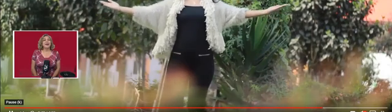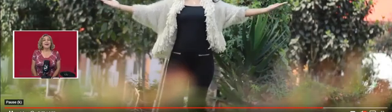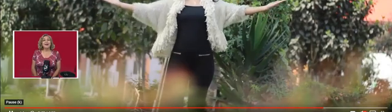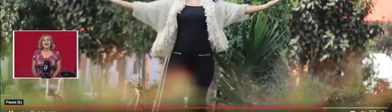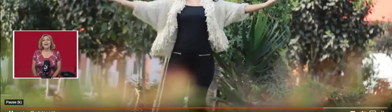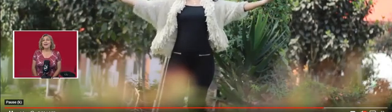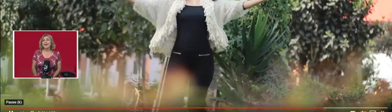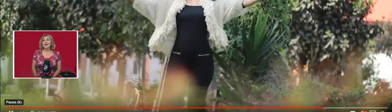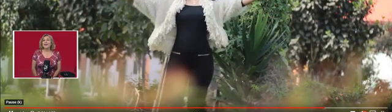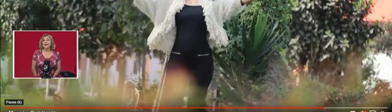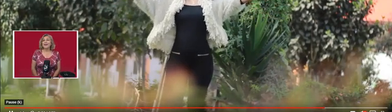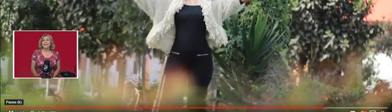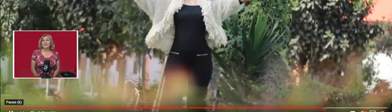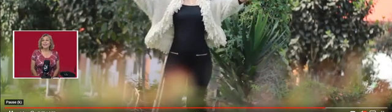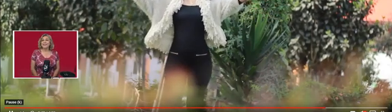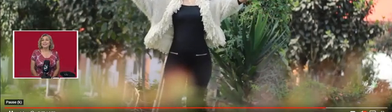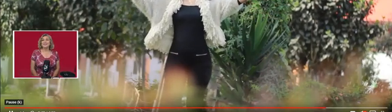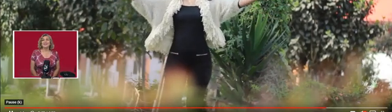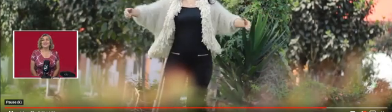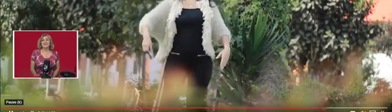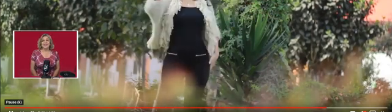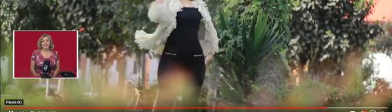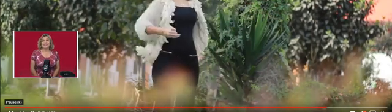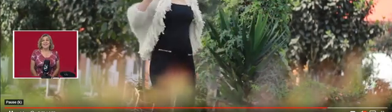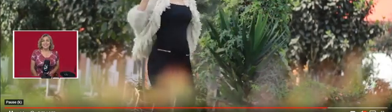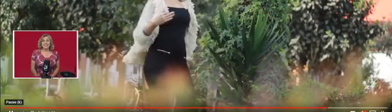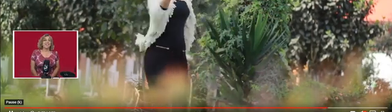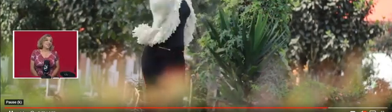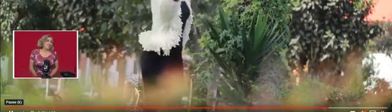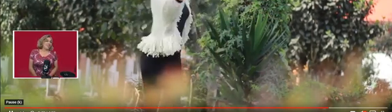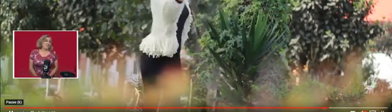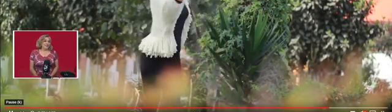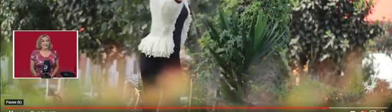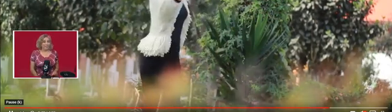confiscated from the U.S.